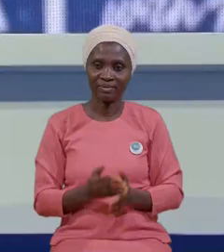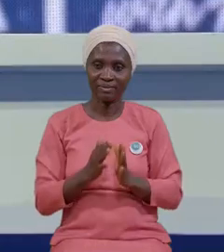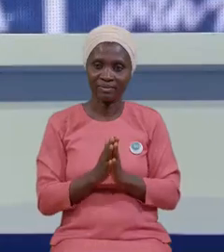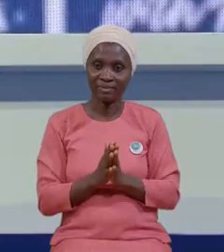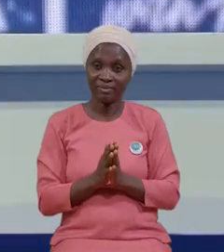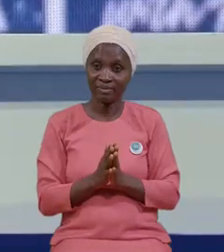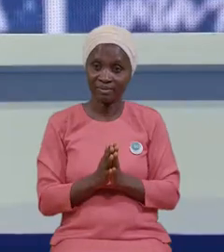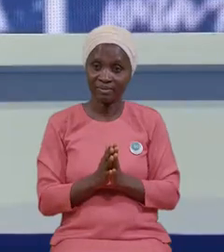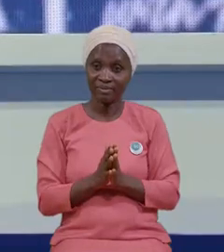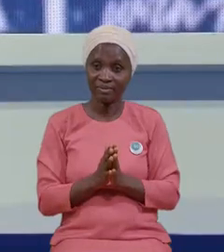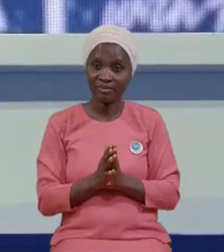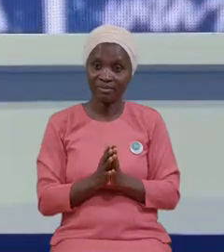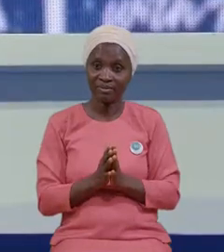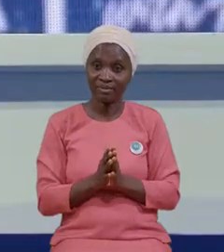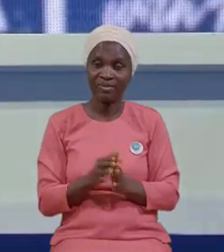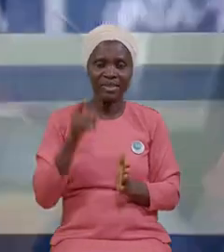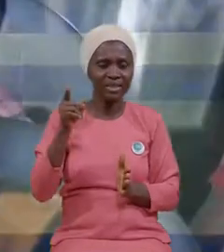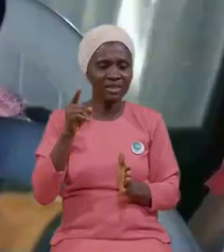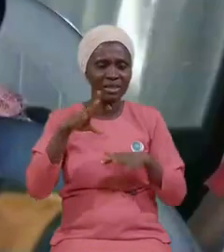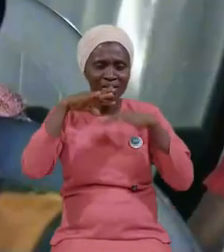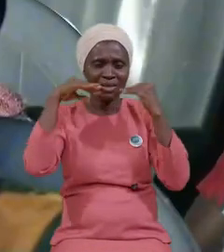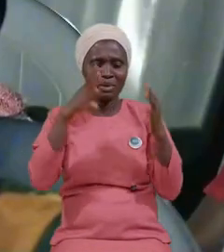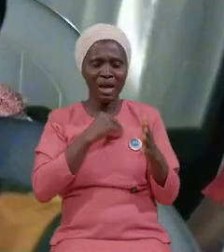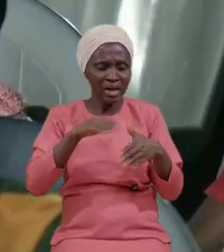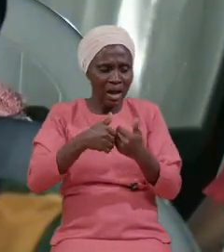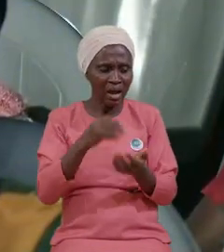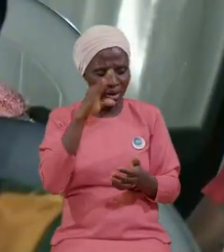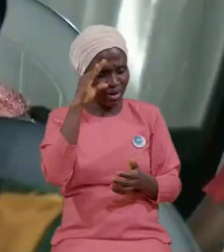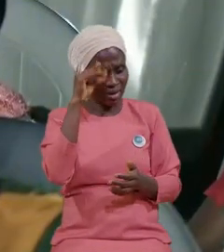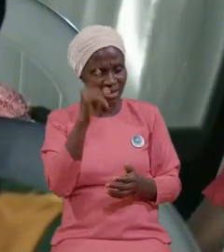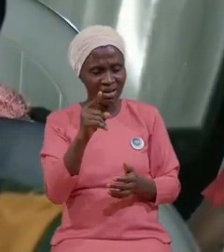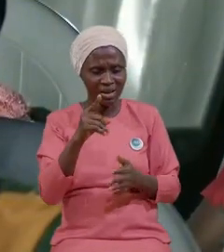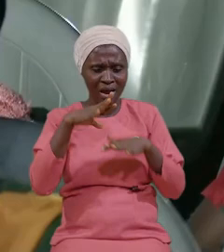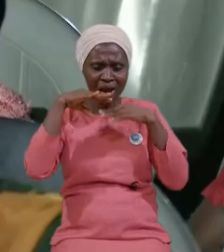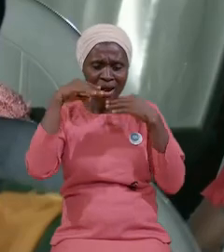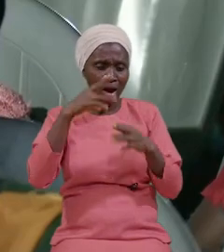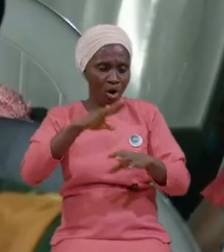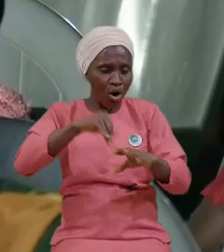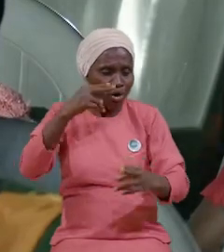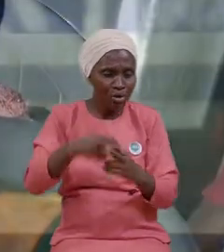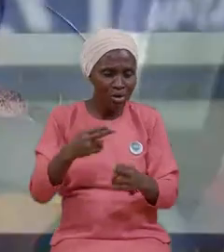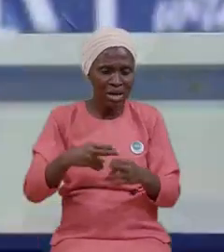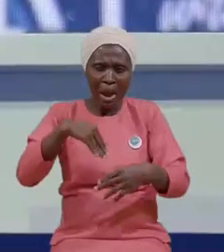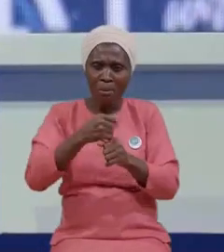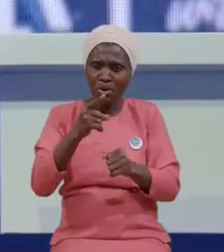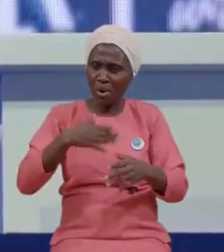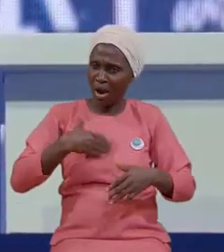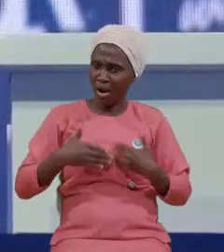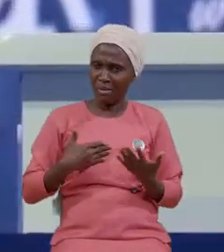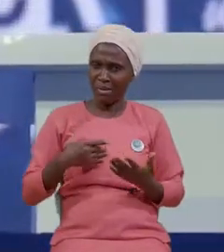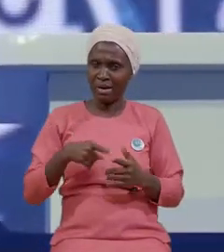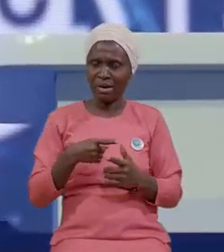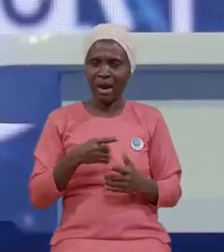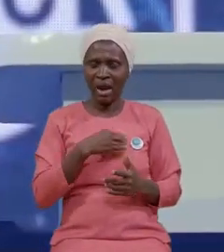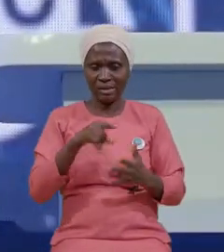He smiled, and the way he pronounced your name attracted you. And then he beckons on you, come.